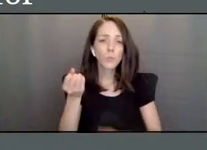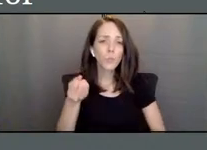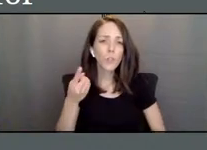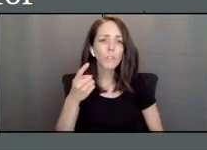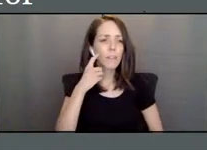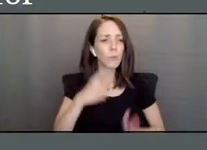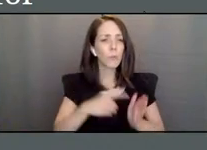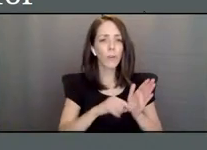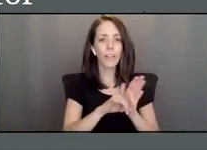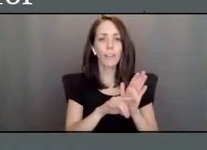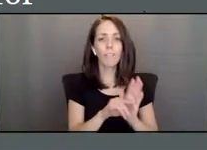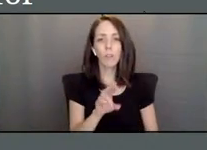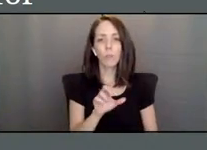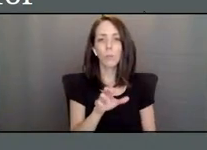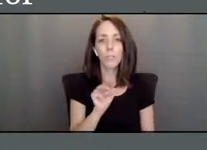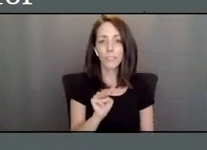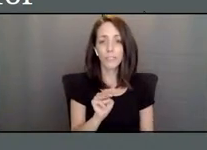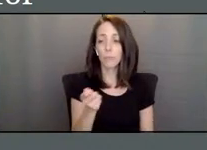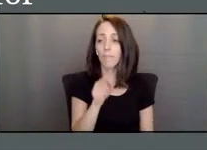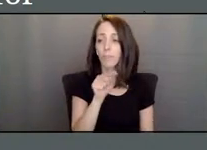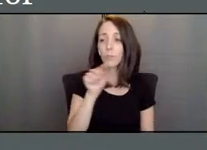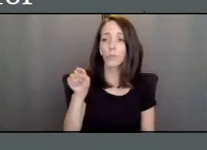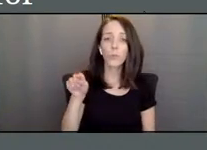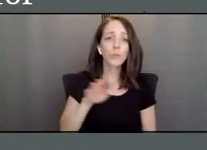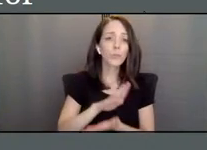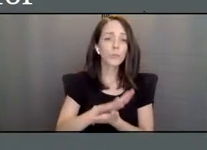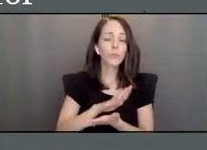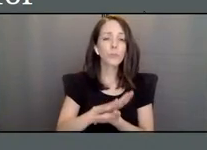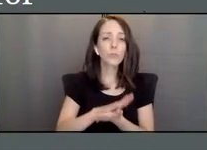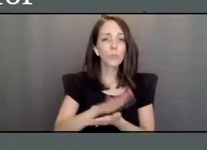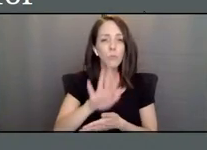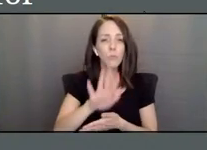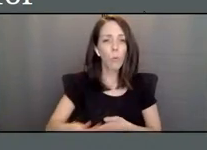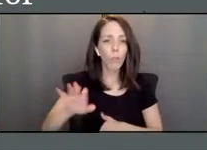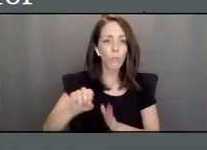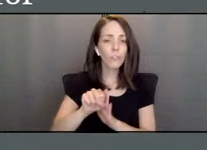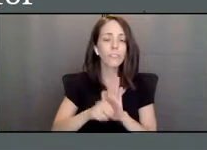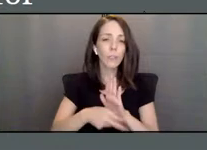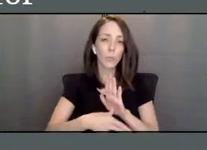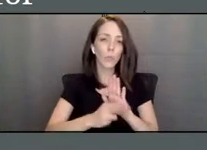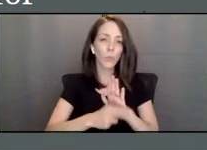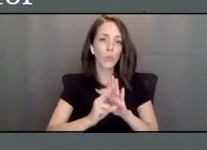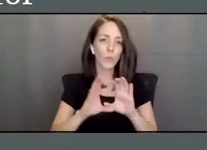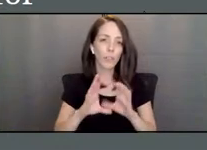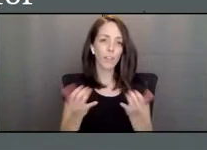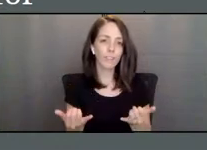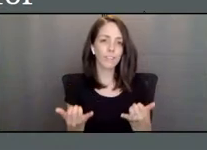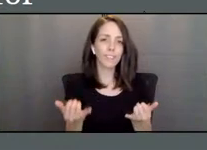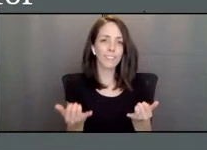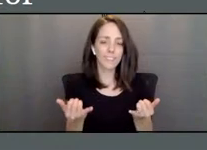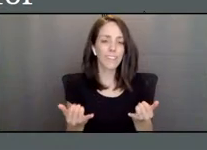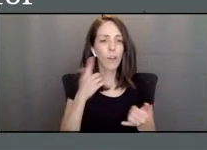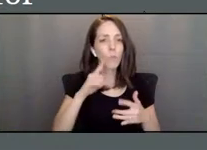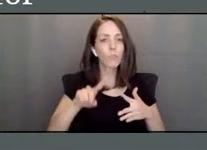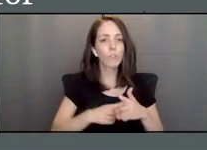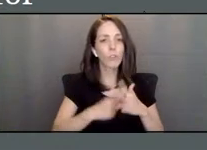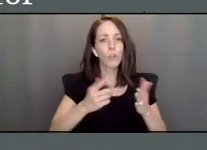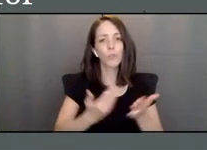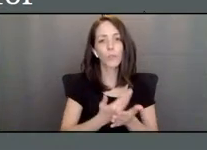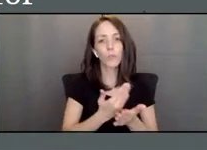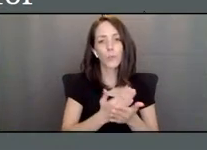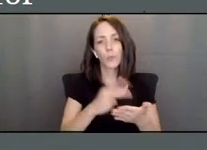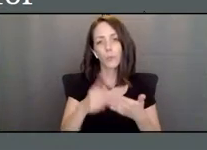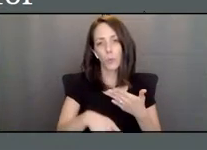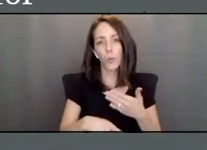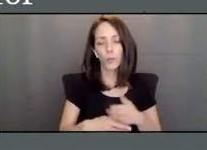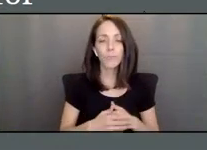our campuses across the state are reviewing courses as part of a pilot study, and another is reviewing course activities as well.